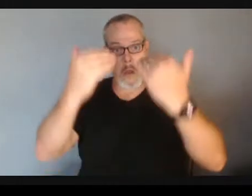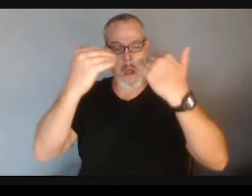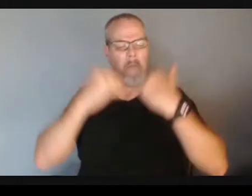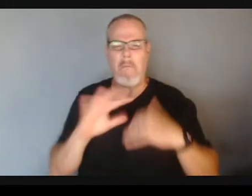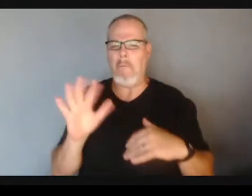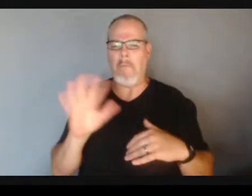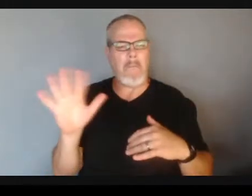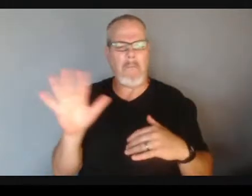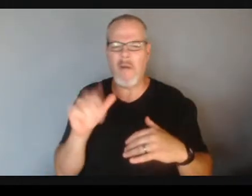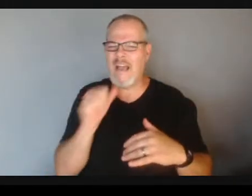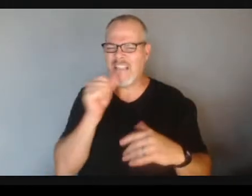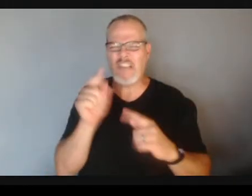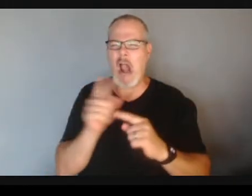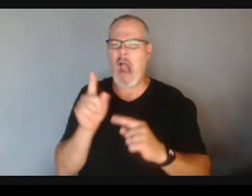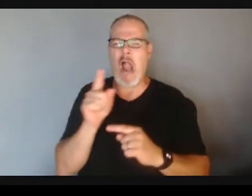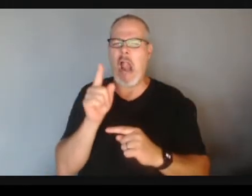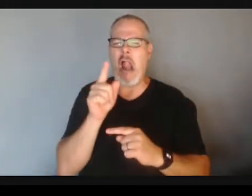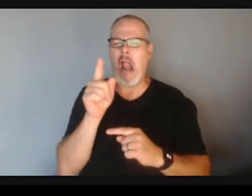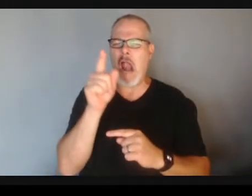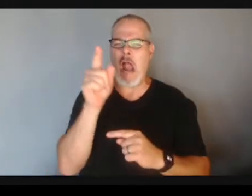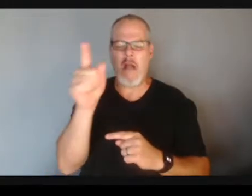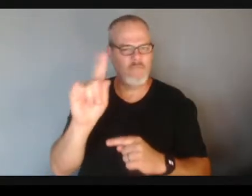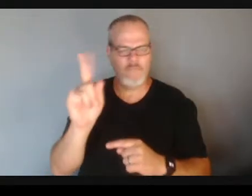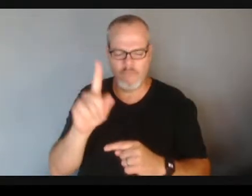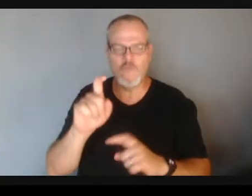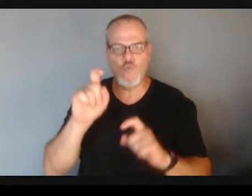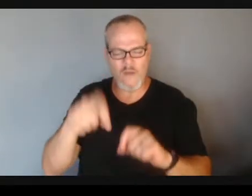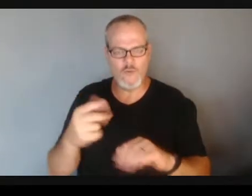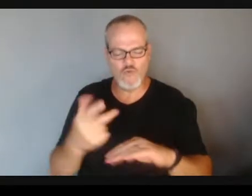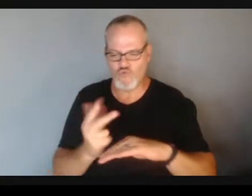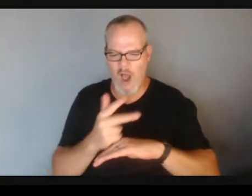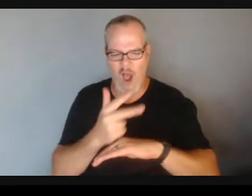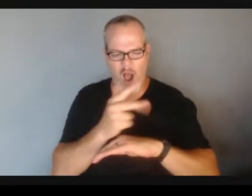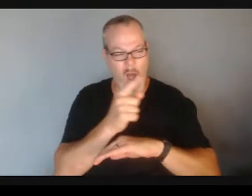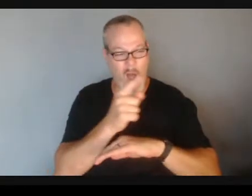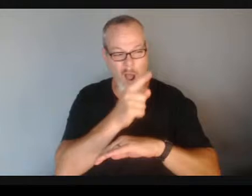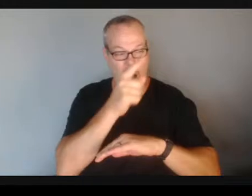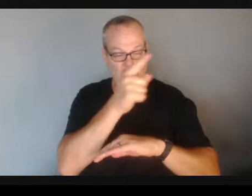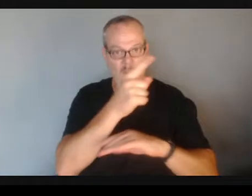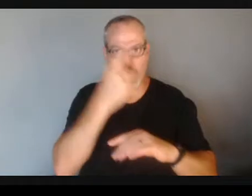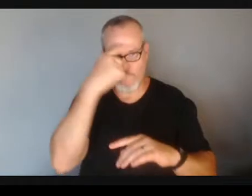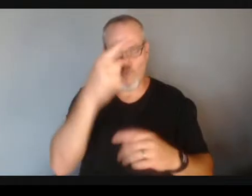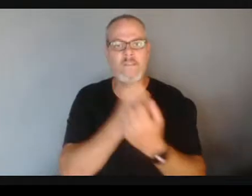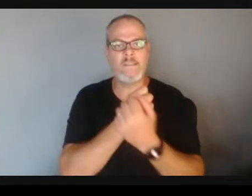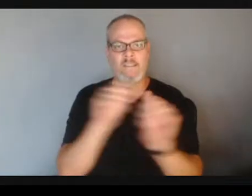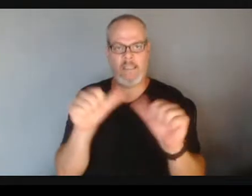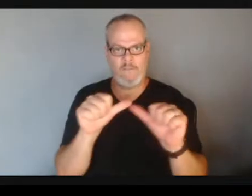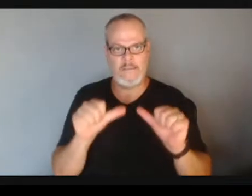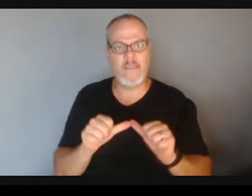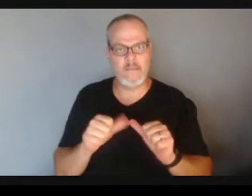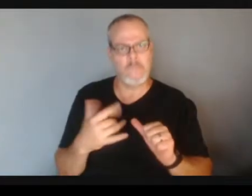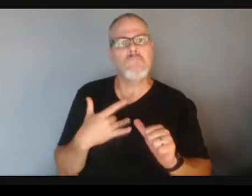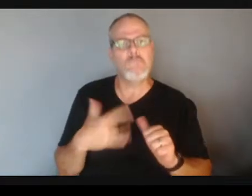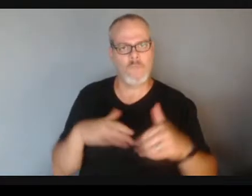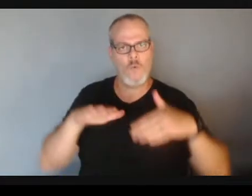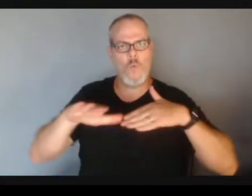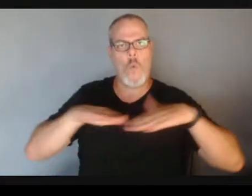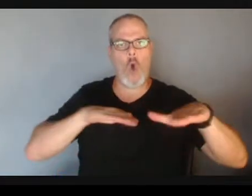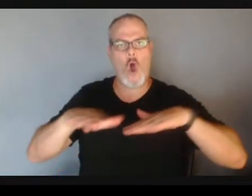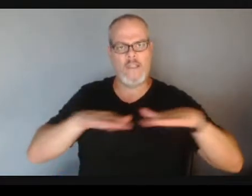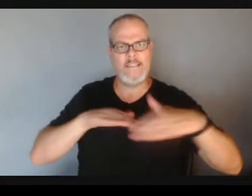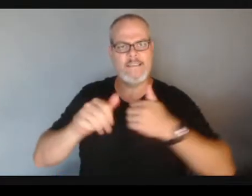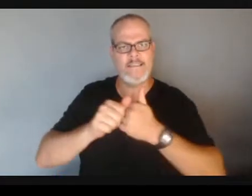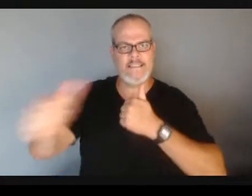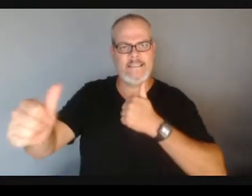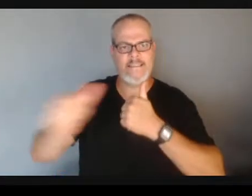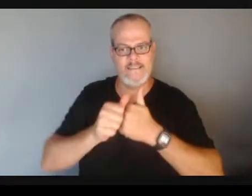it's not that far to be high enough to be safe. These are usually walking distance type things. Now, this is a